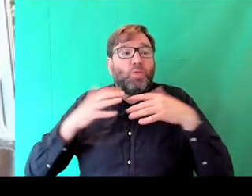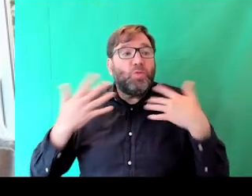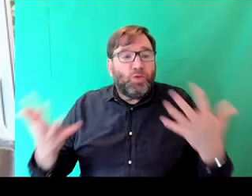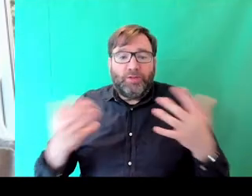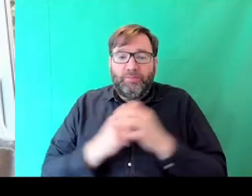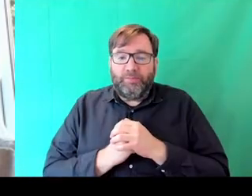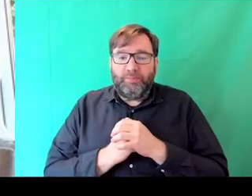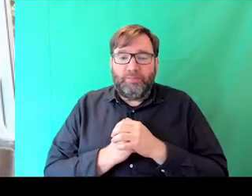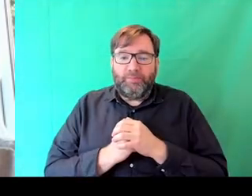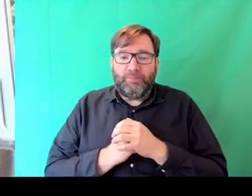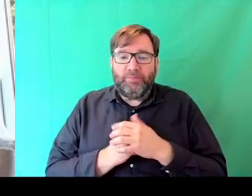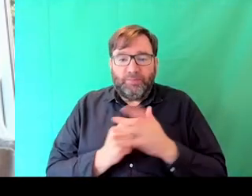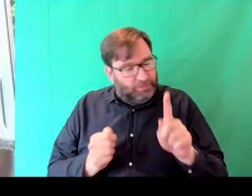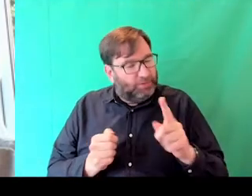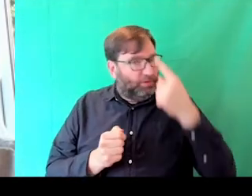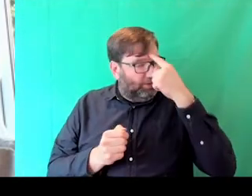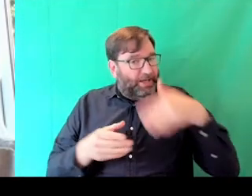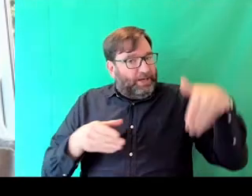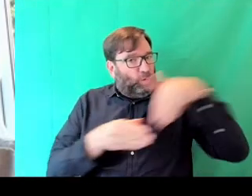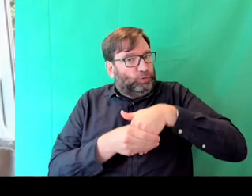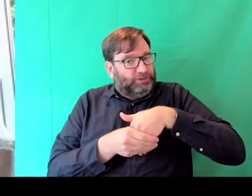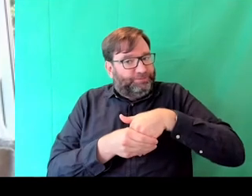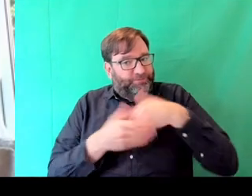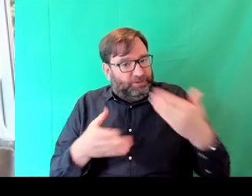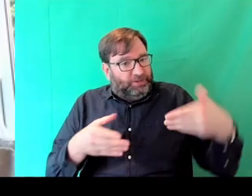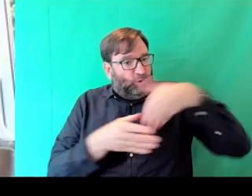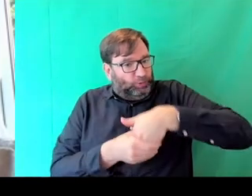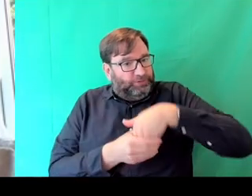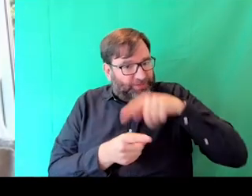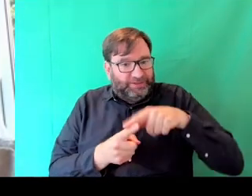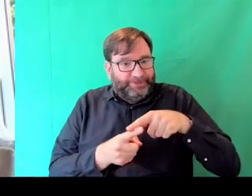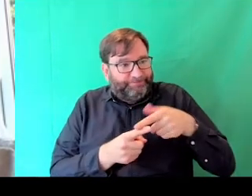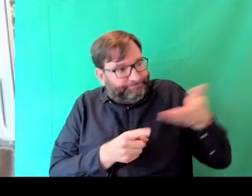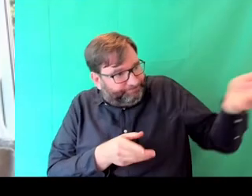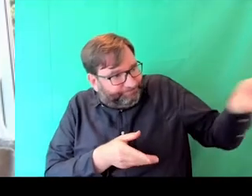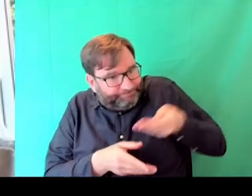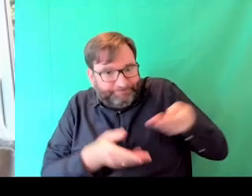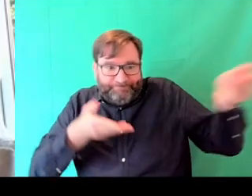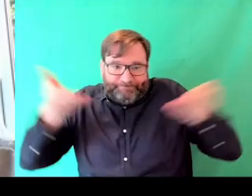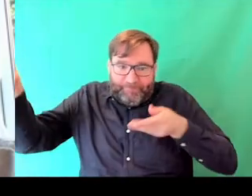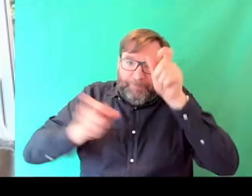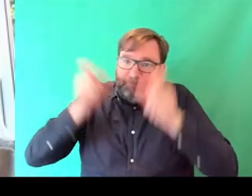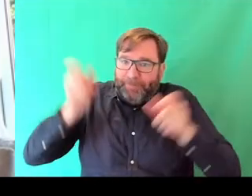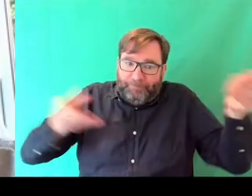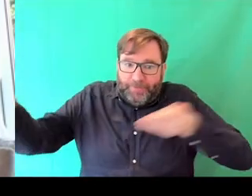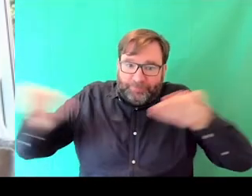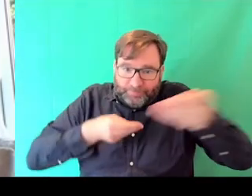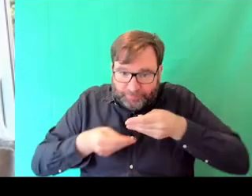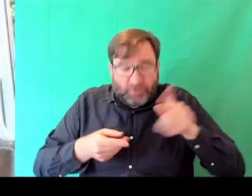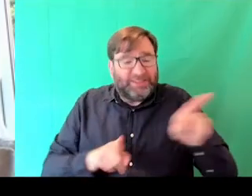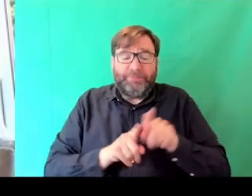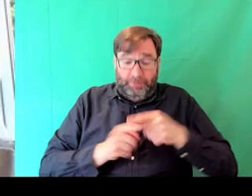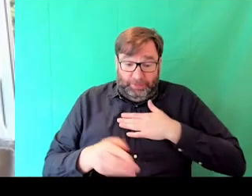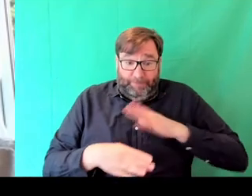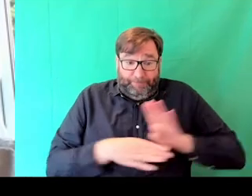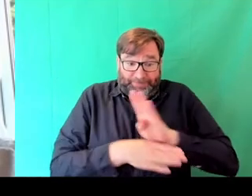not being afraid to have the conversation. I think a big thing that Anna's reference about riding a bike, you know, people